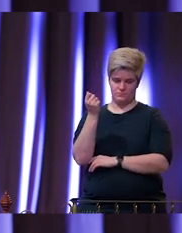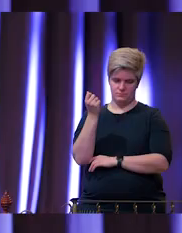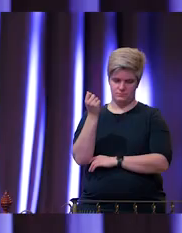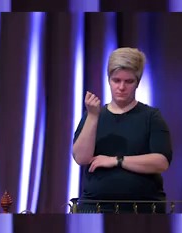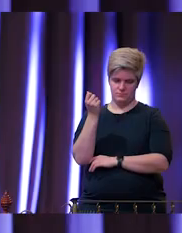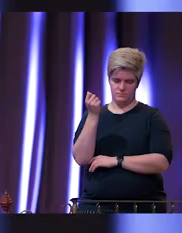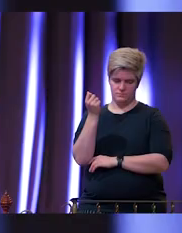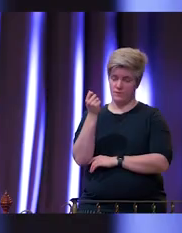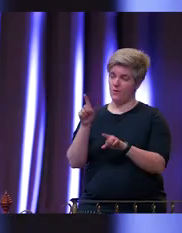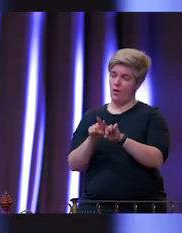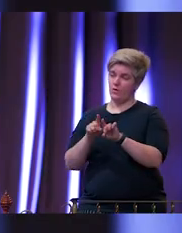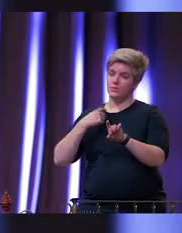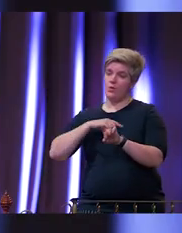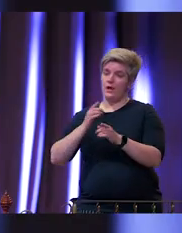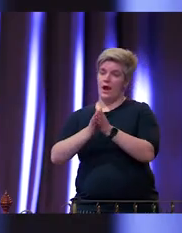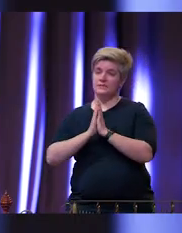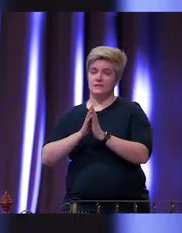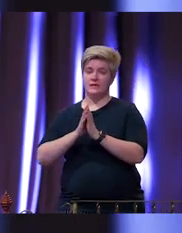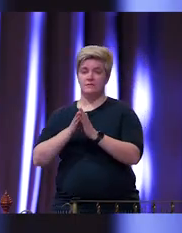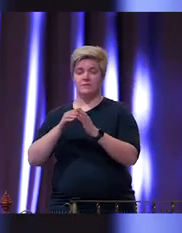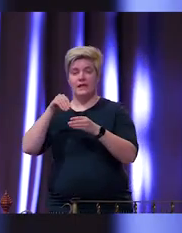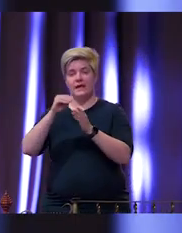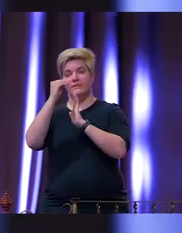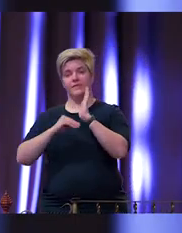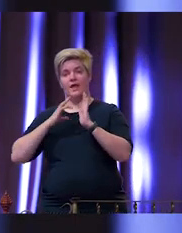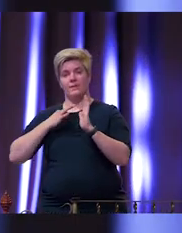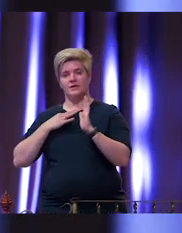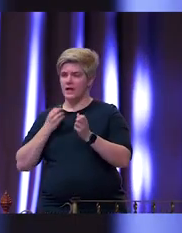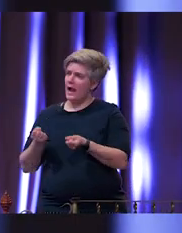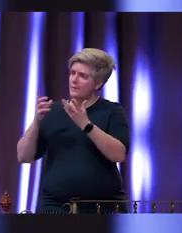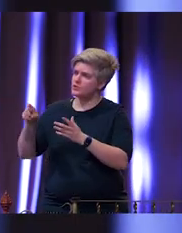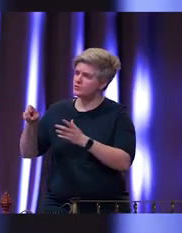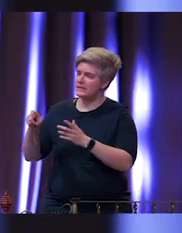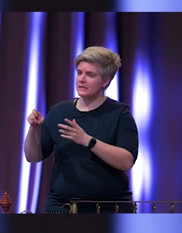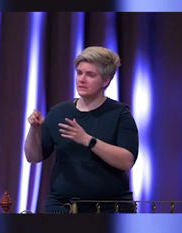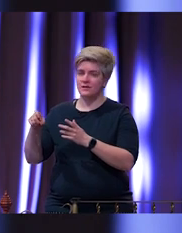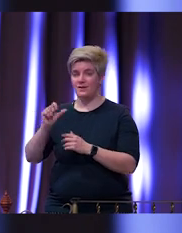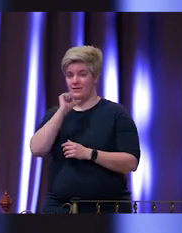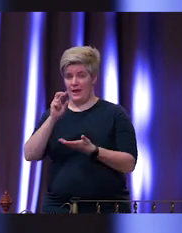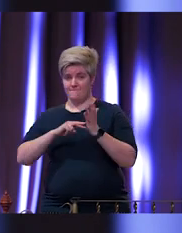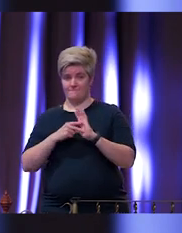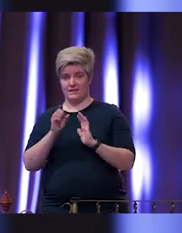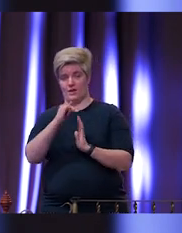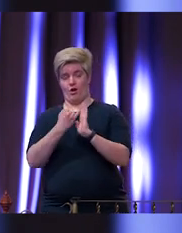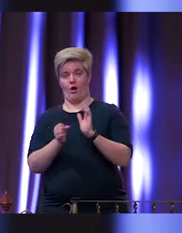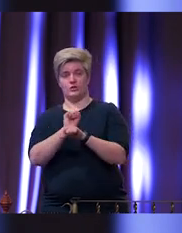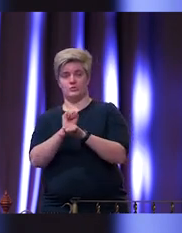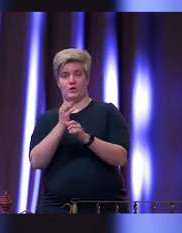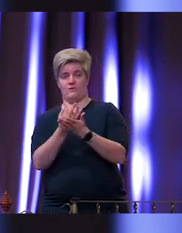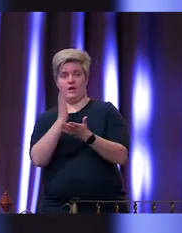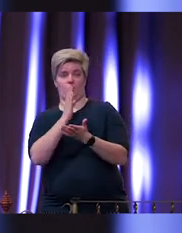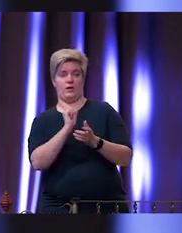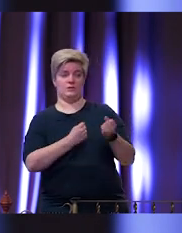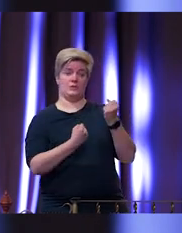we're asking in the grant application, how much do you need? That doesn't mean that Arts Work Fund will be able to support